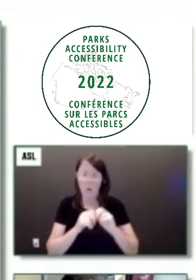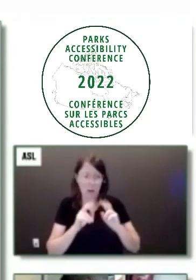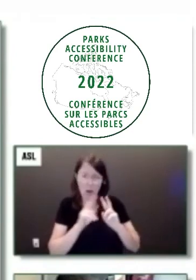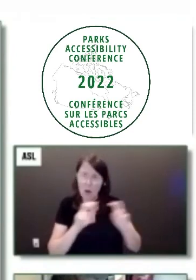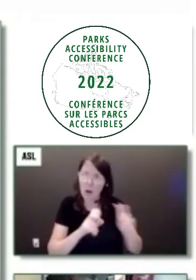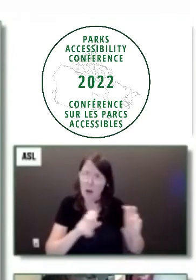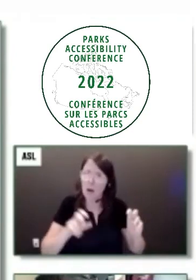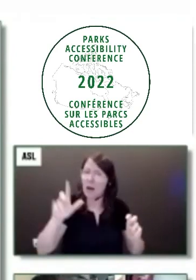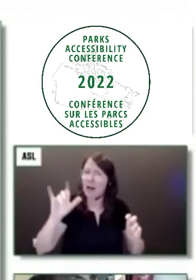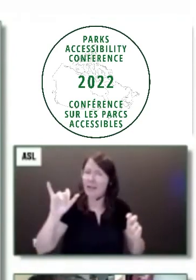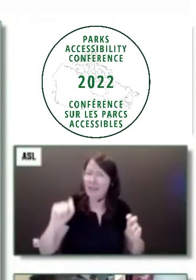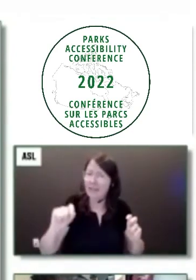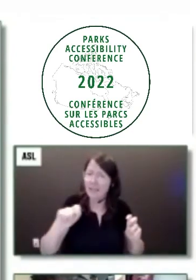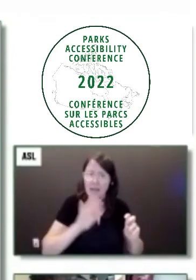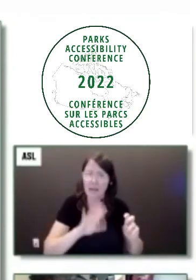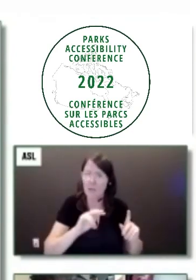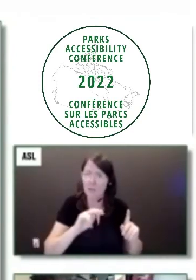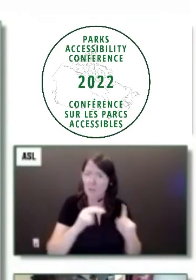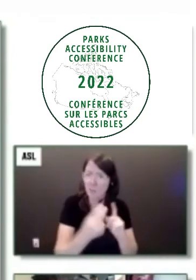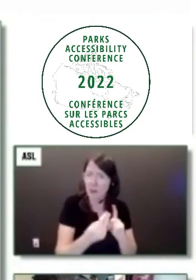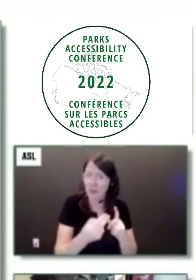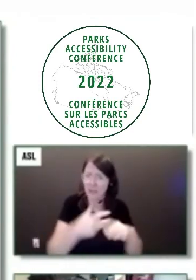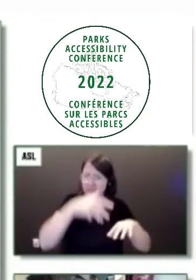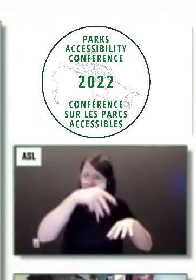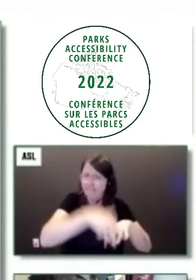and remote nature. Next slide.